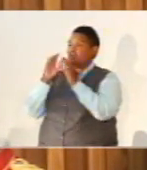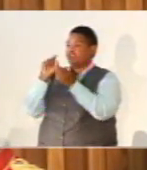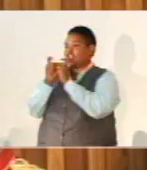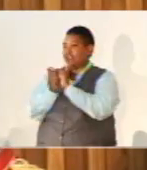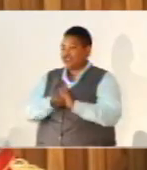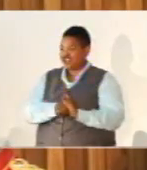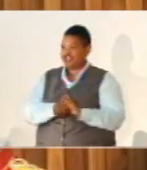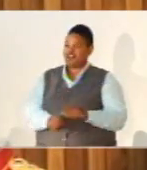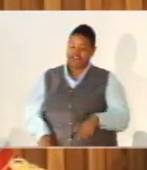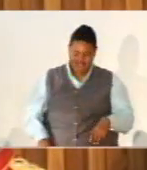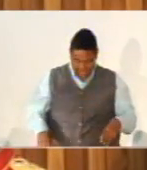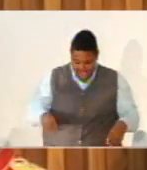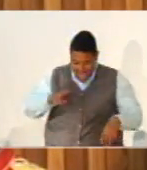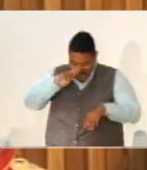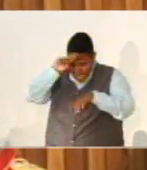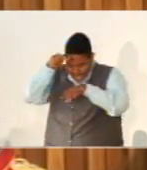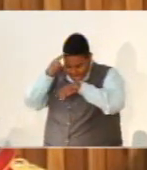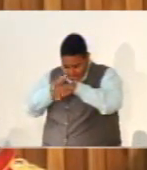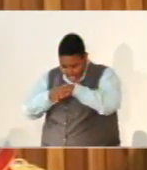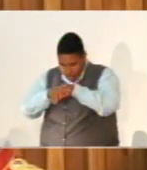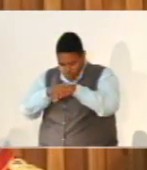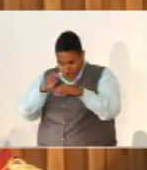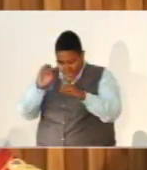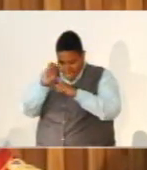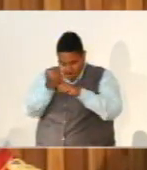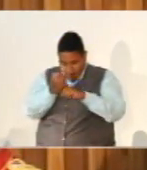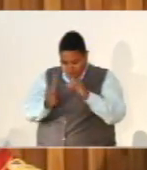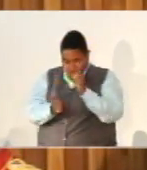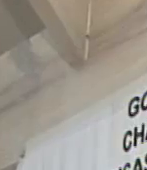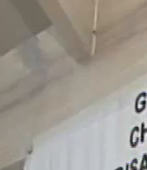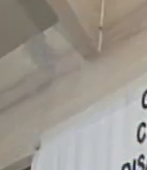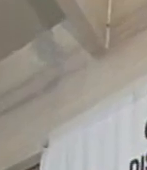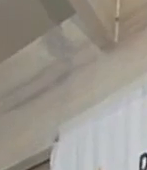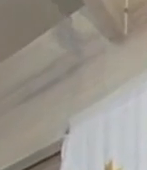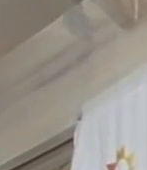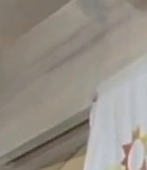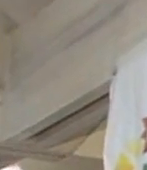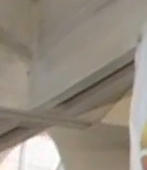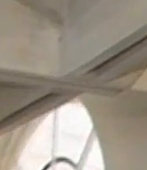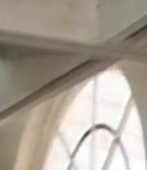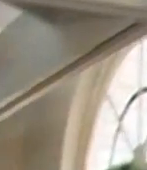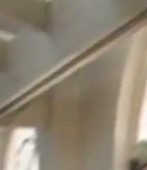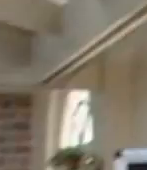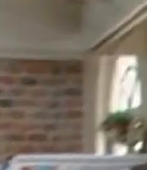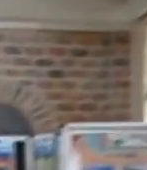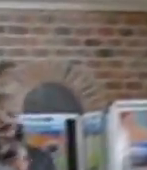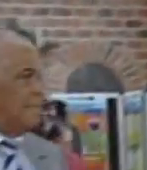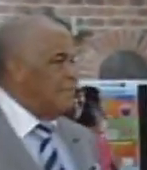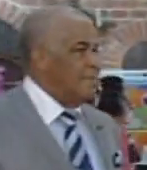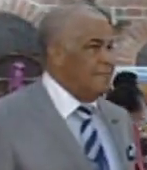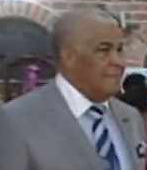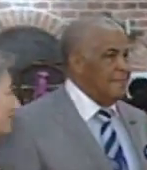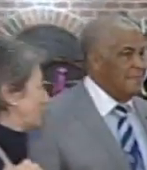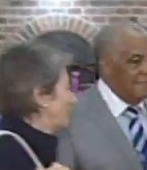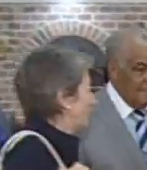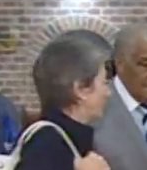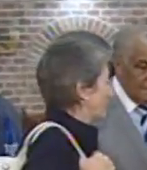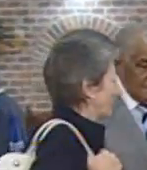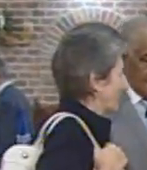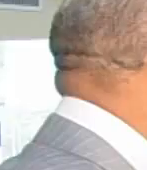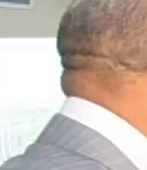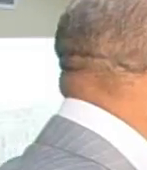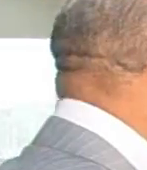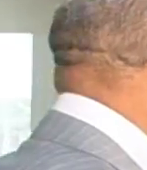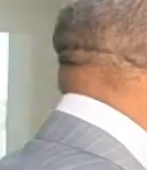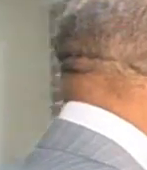Its protection is critical to our economic and social development. Among other things, this year we'll find government working to increase